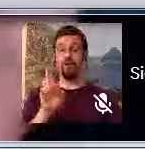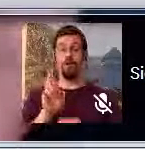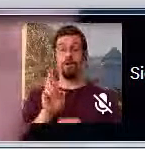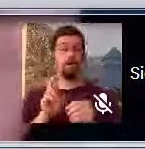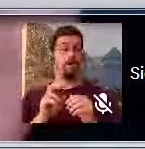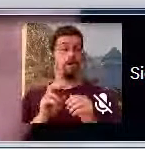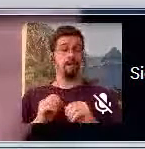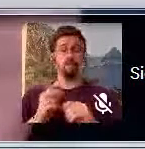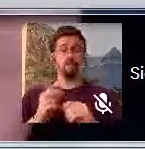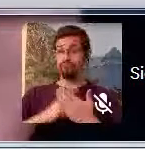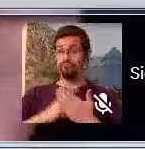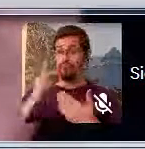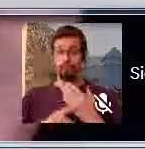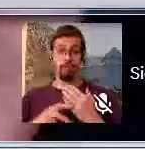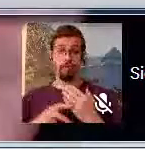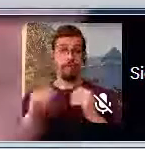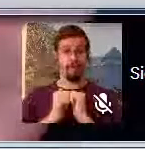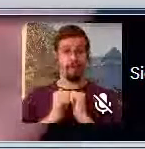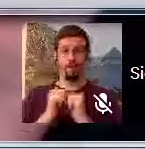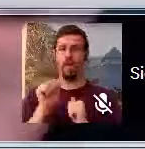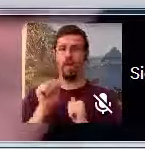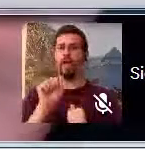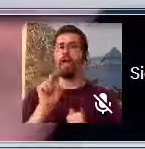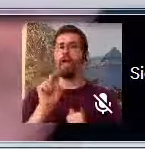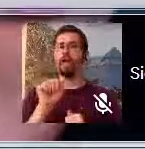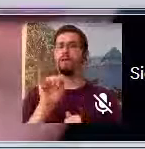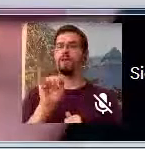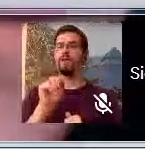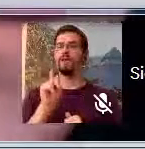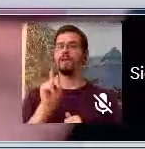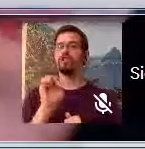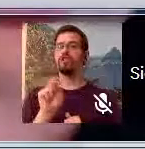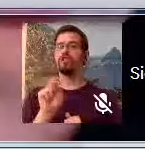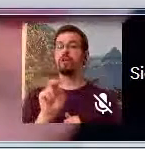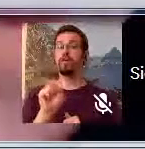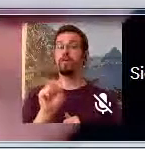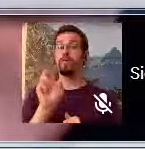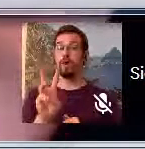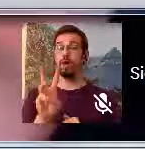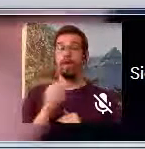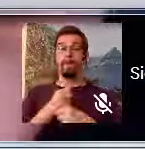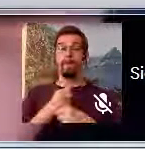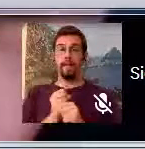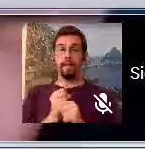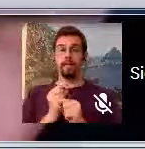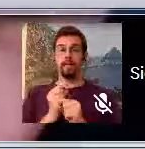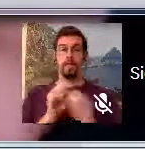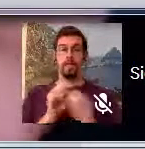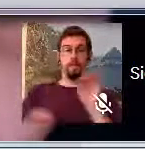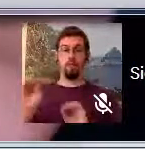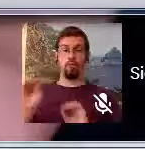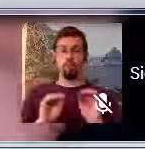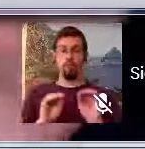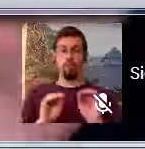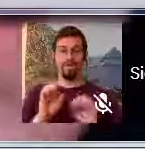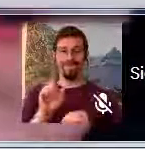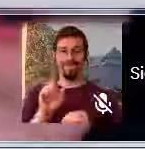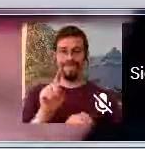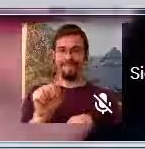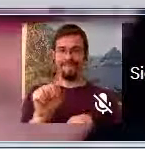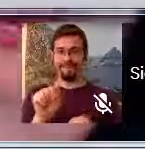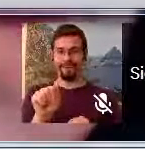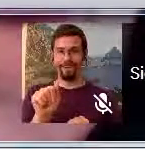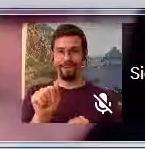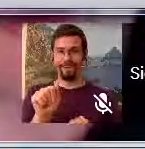software which generates motion data in real time from a scripting language